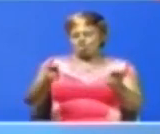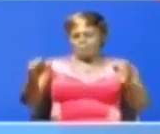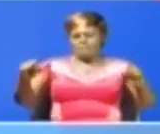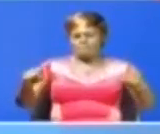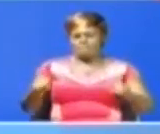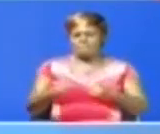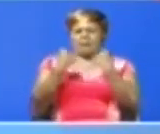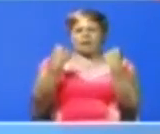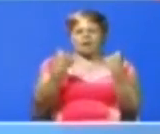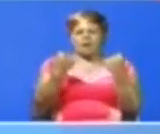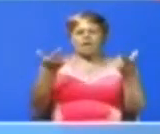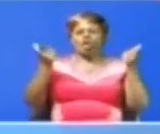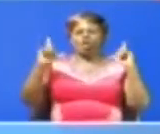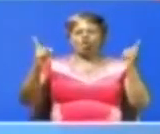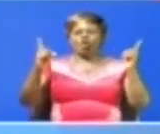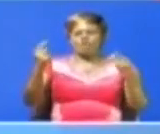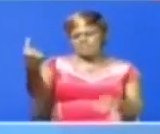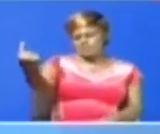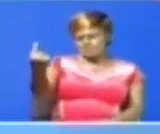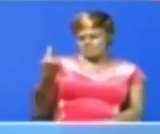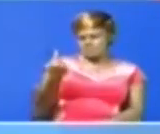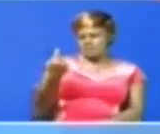collided with an oncoming trailer.